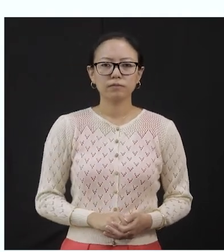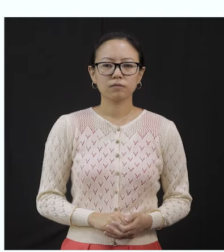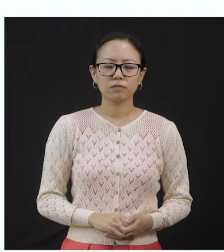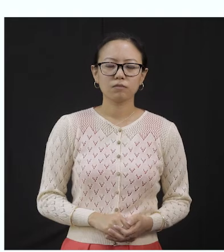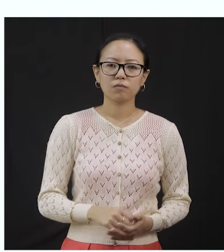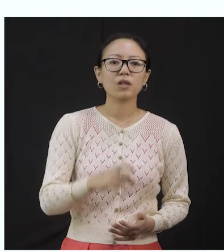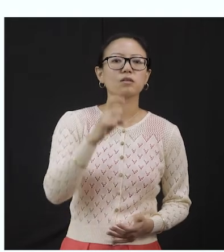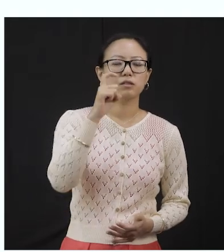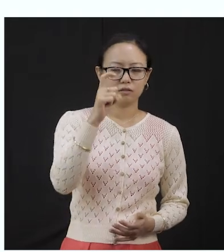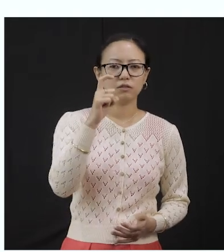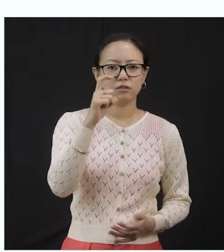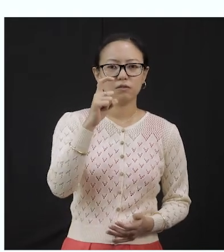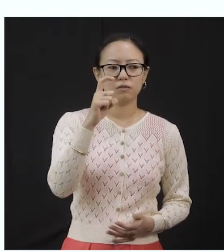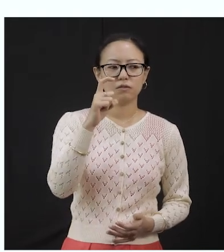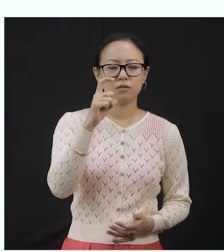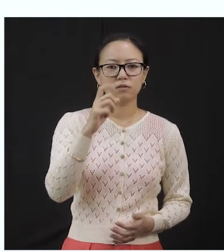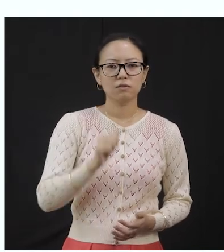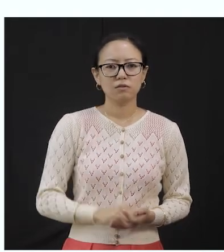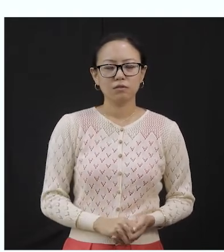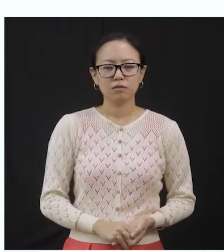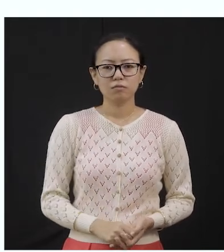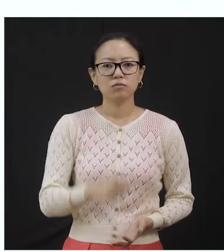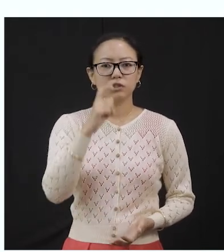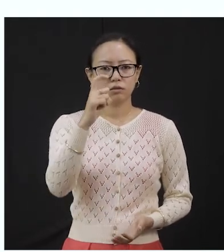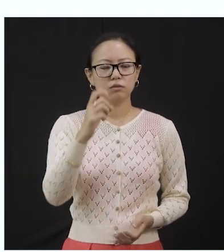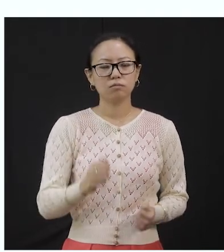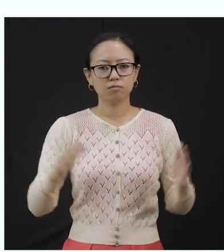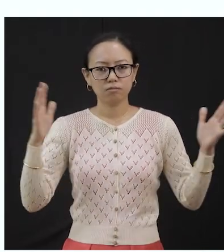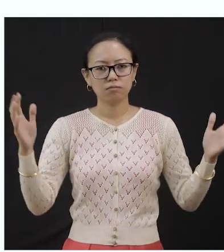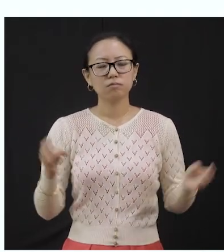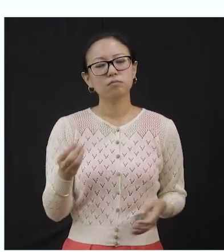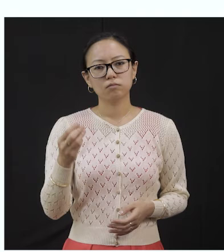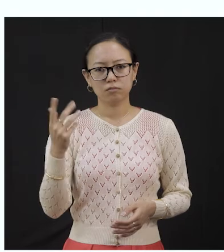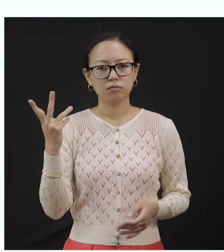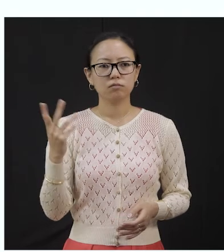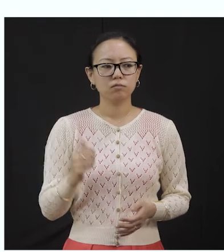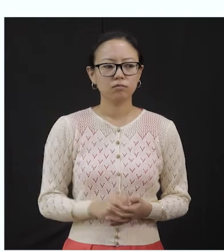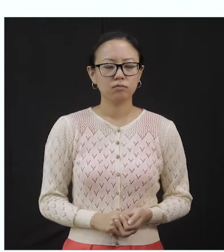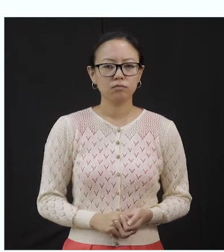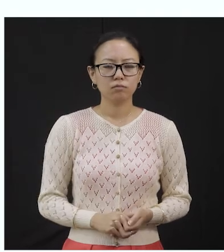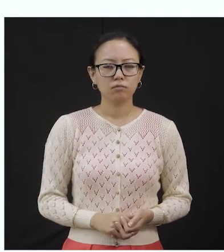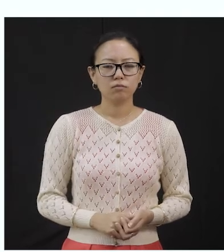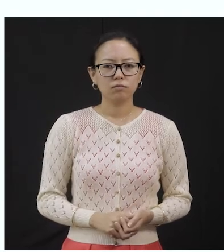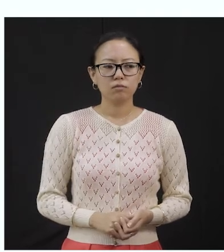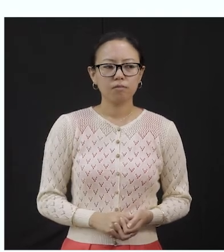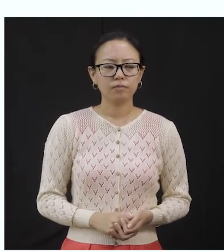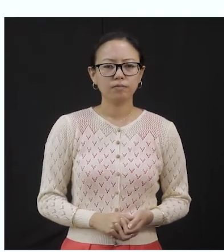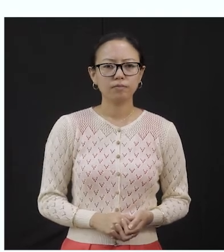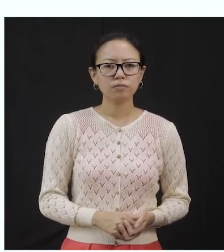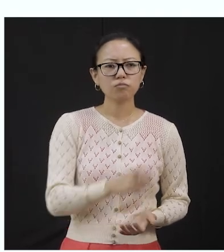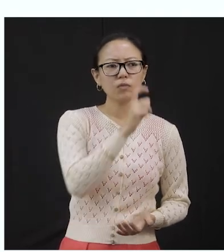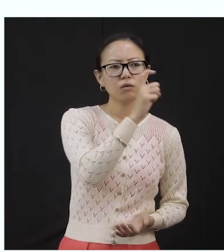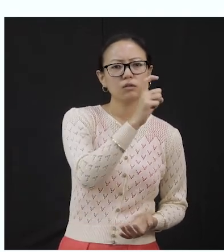Yes, it is 7. 7 is bigger number, right? Then, how can